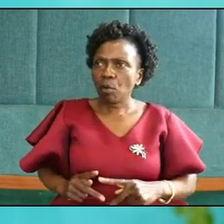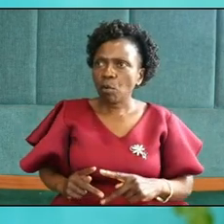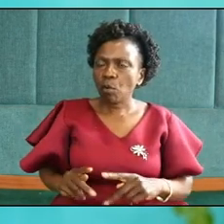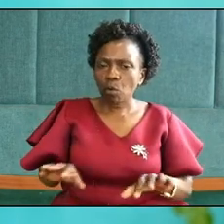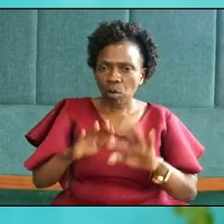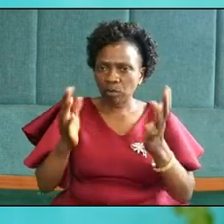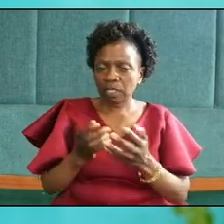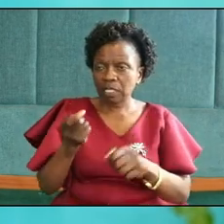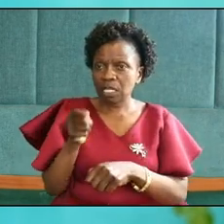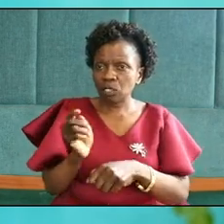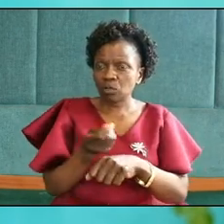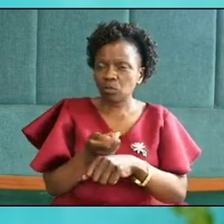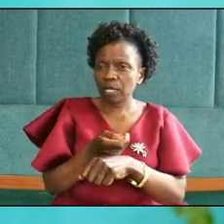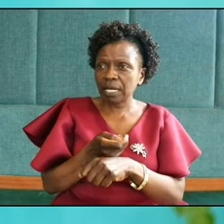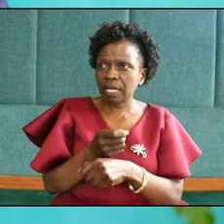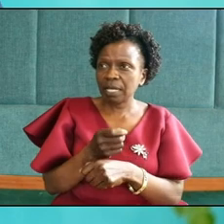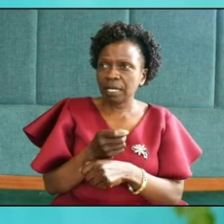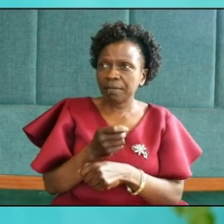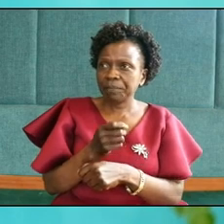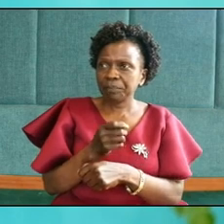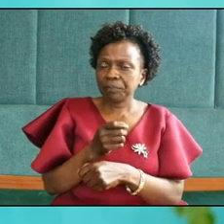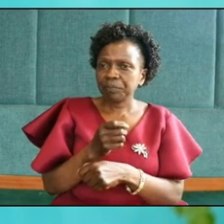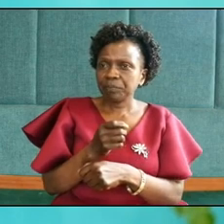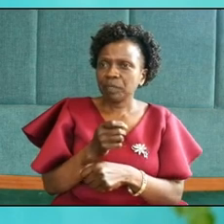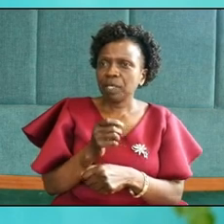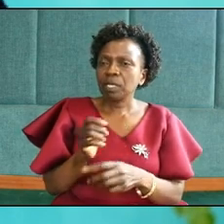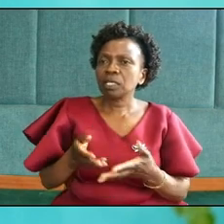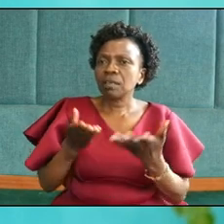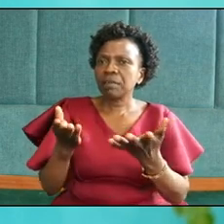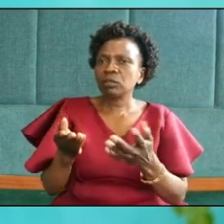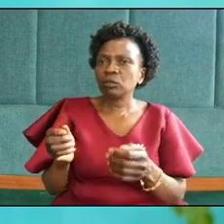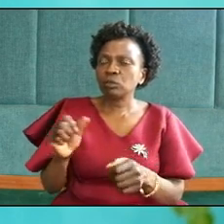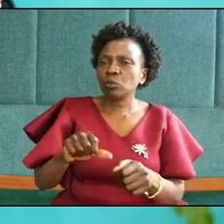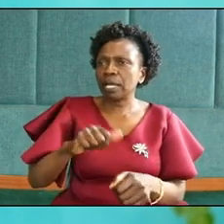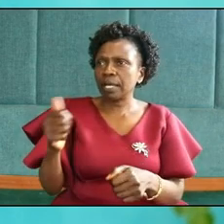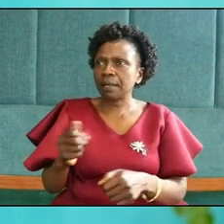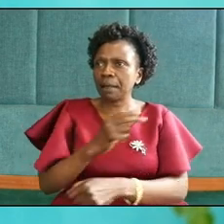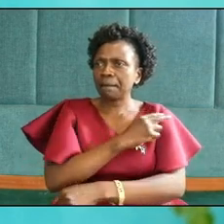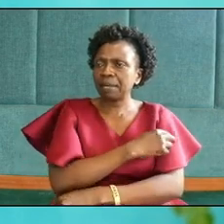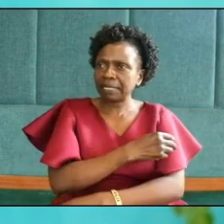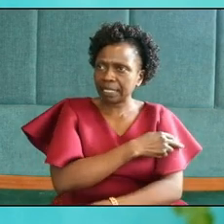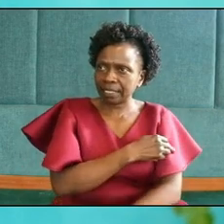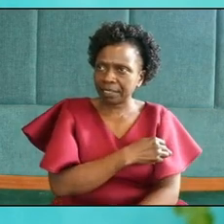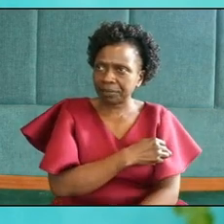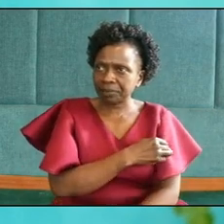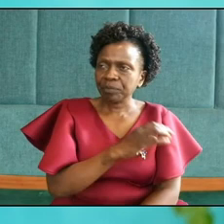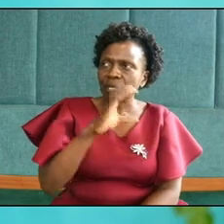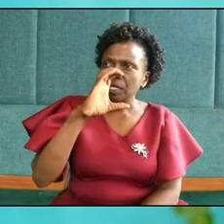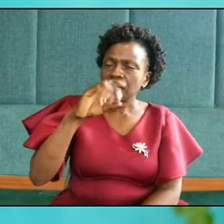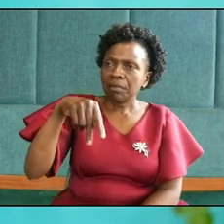authorized. This training is hinged on education, theology, psychology, and behavioral sciences.